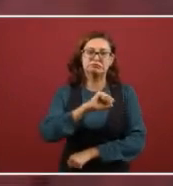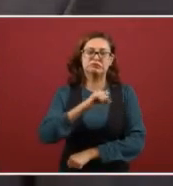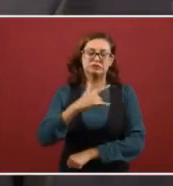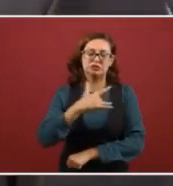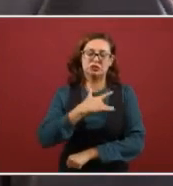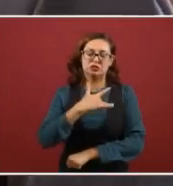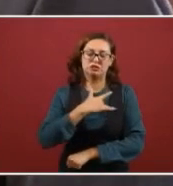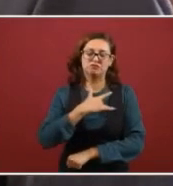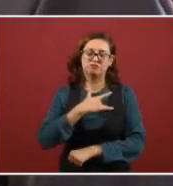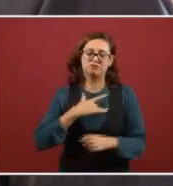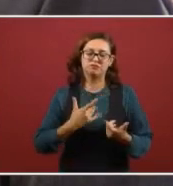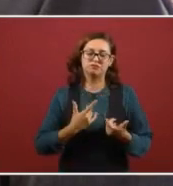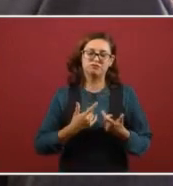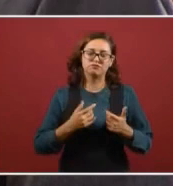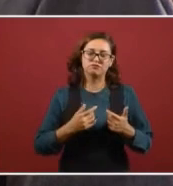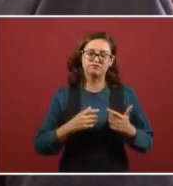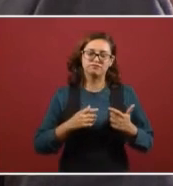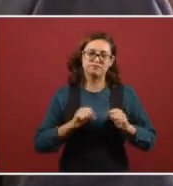a stroke.